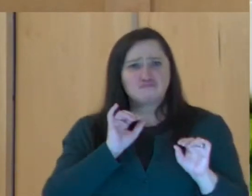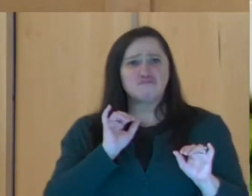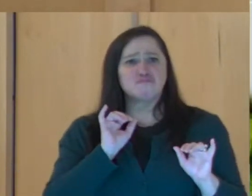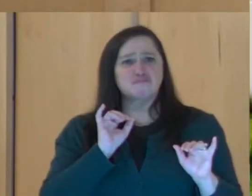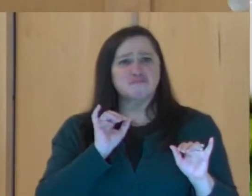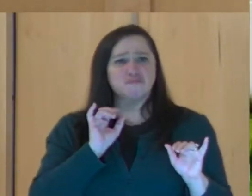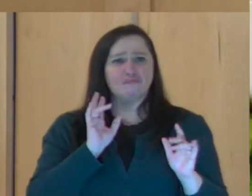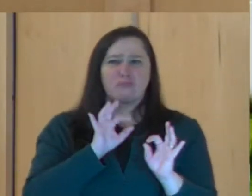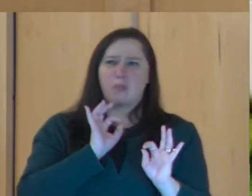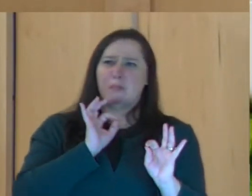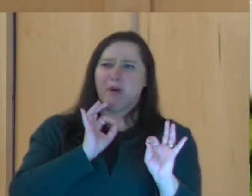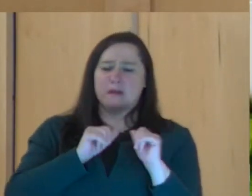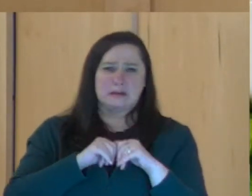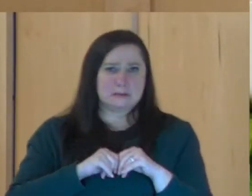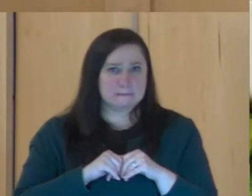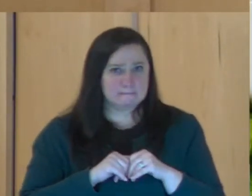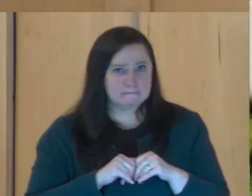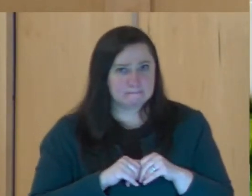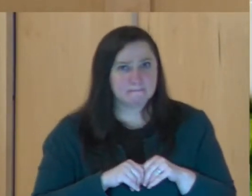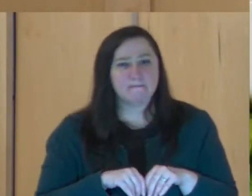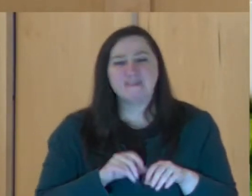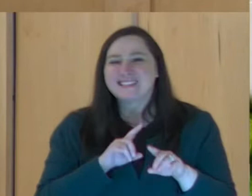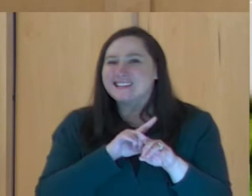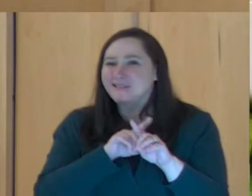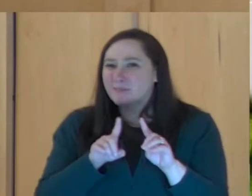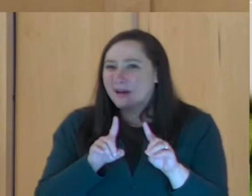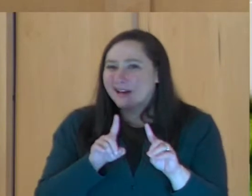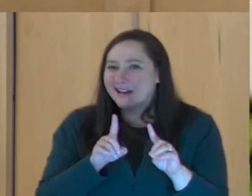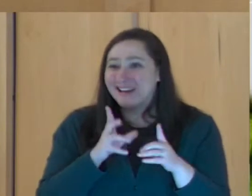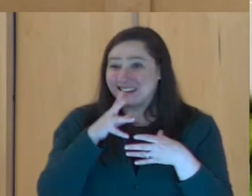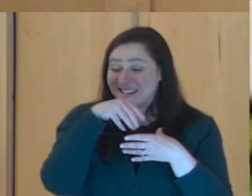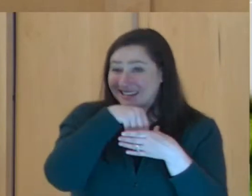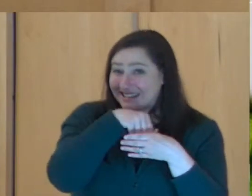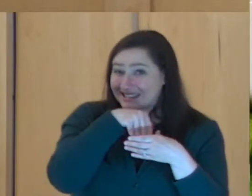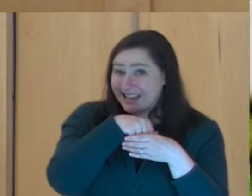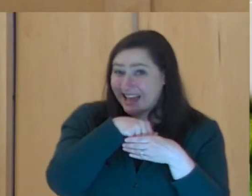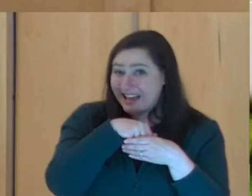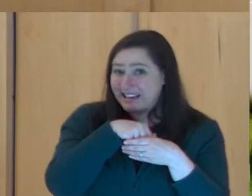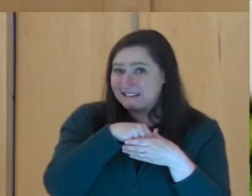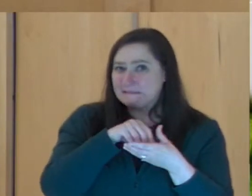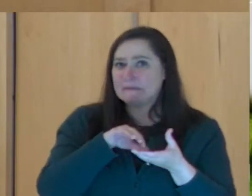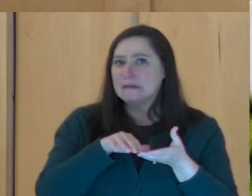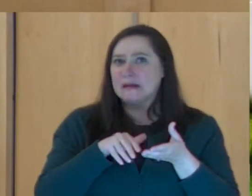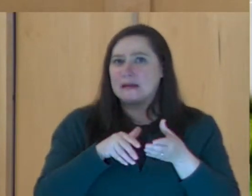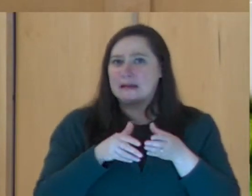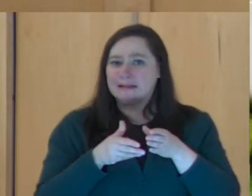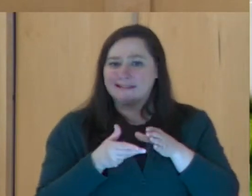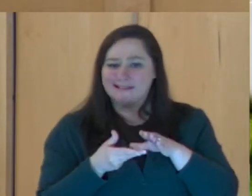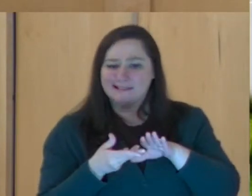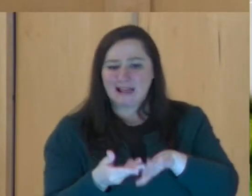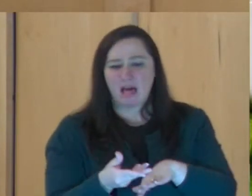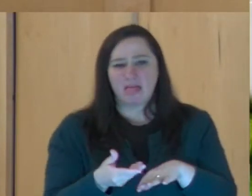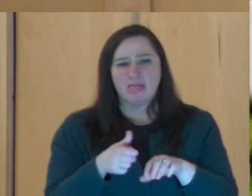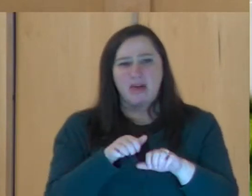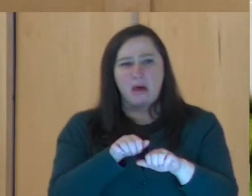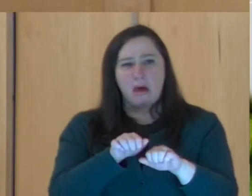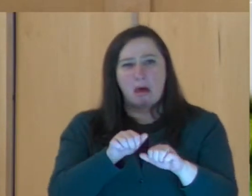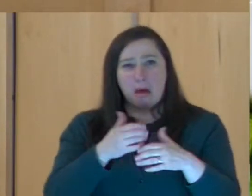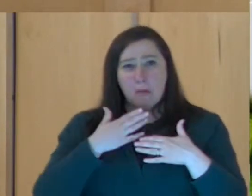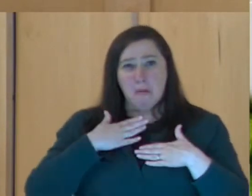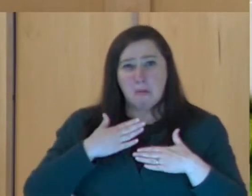is perfect. But inside, there is death. Inside, there are rotting